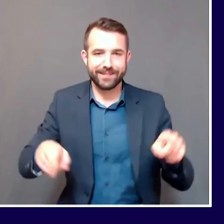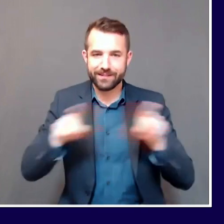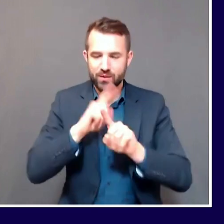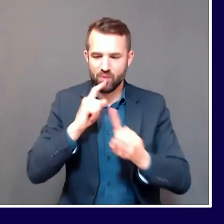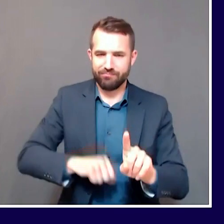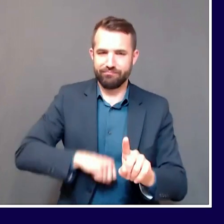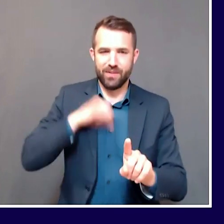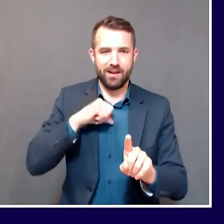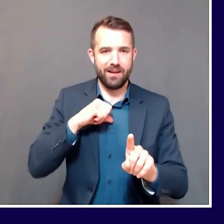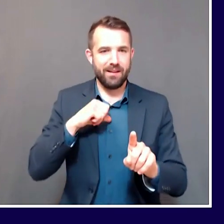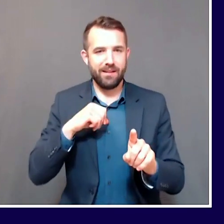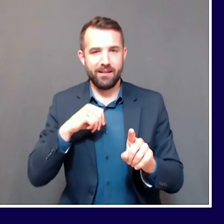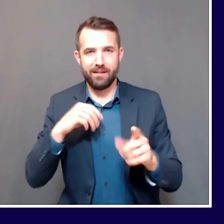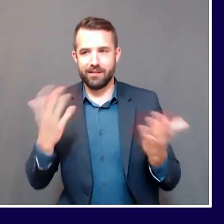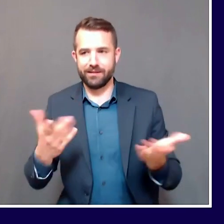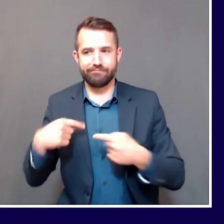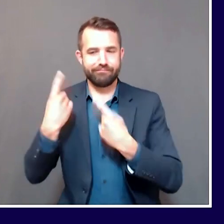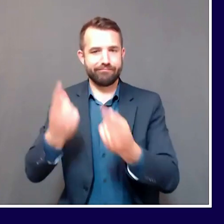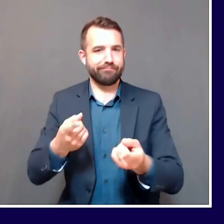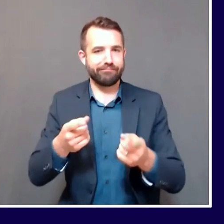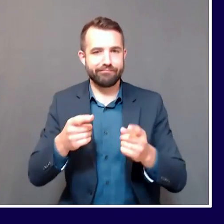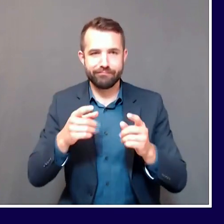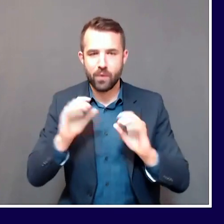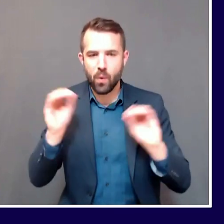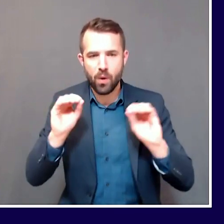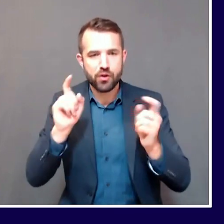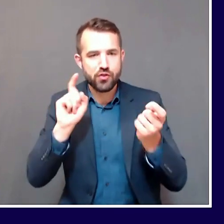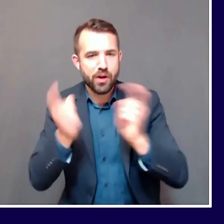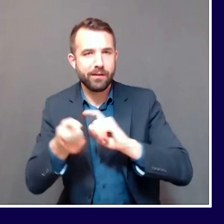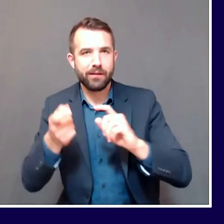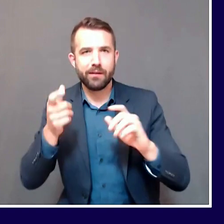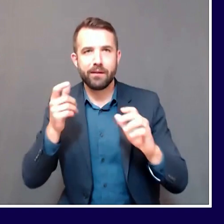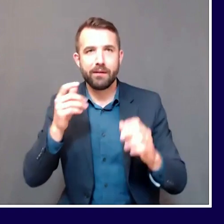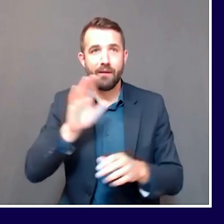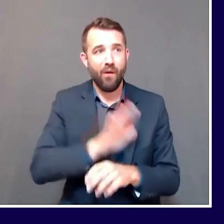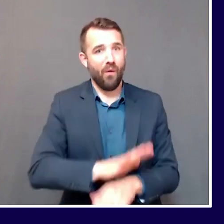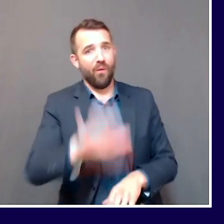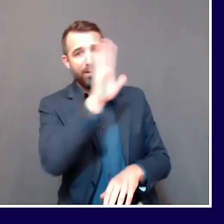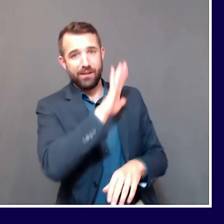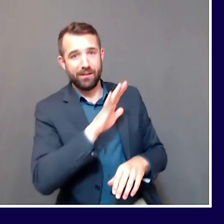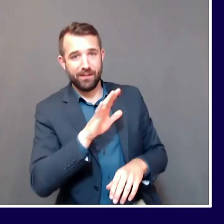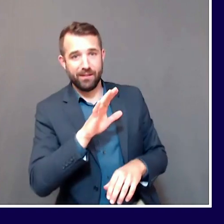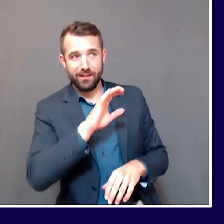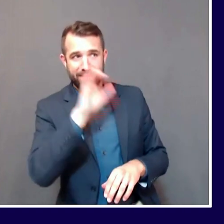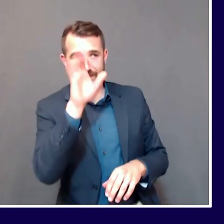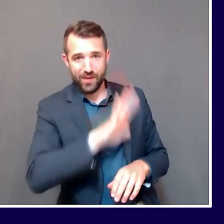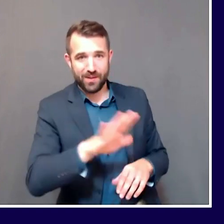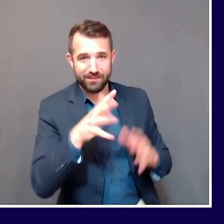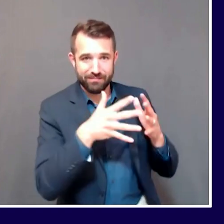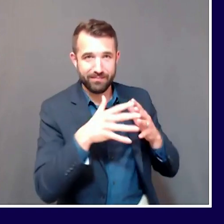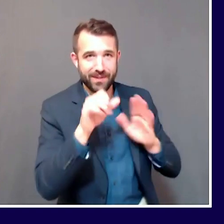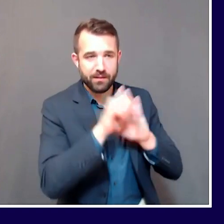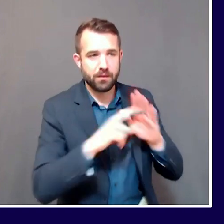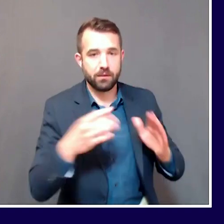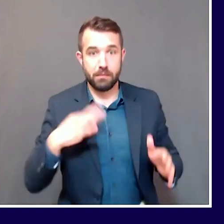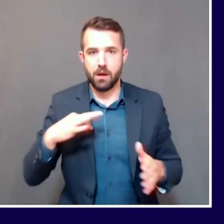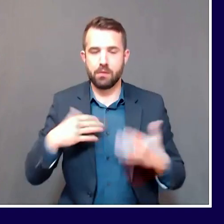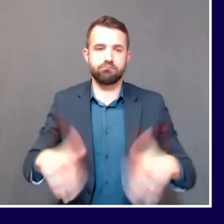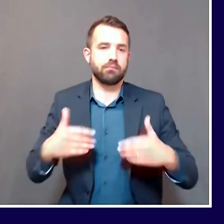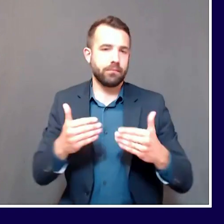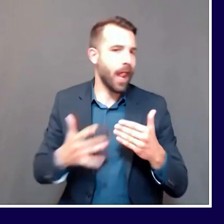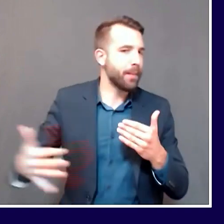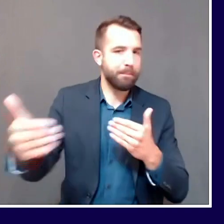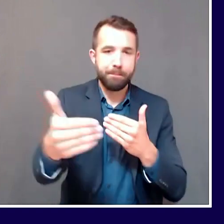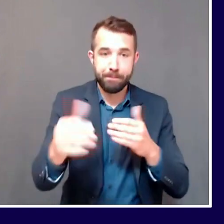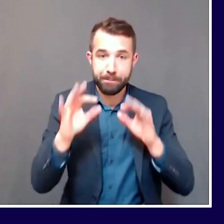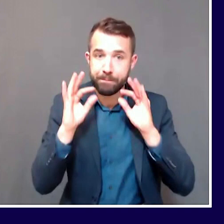relative to other New England states, actually all Eastern Seaboard states, in terms of our COVID-19 response. And we are hopeful that